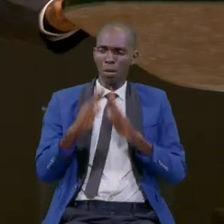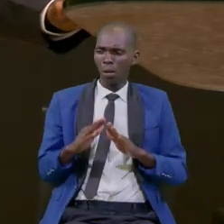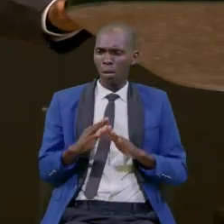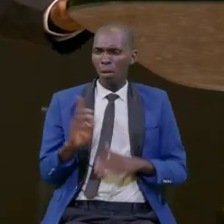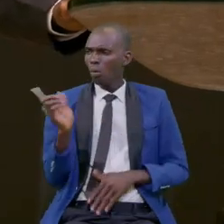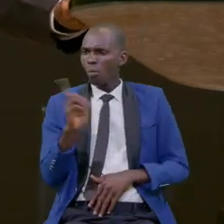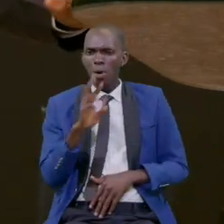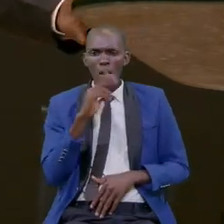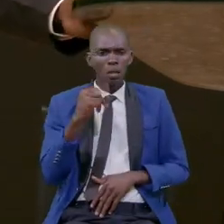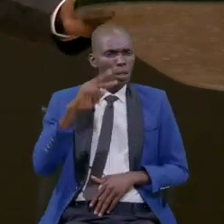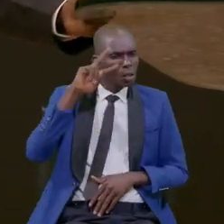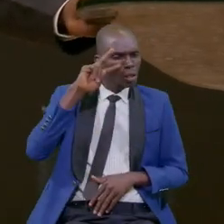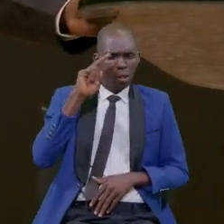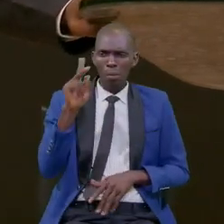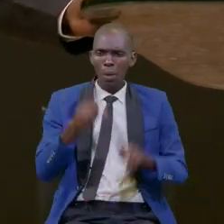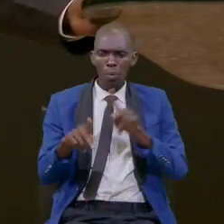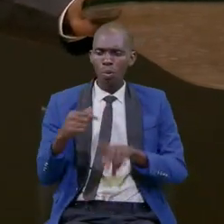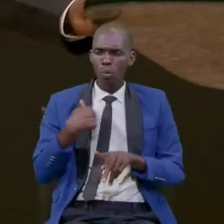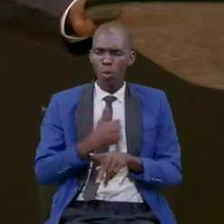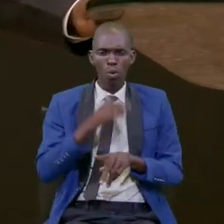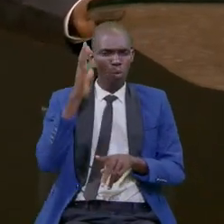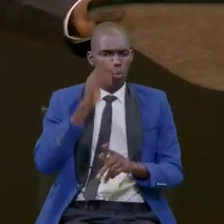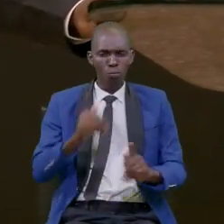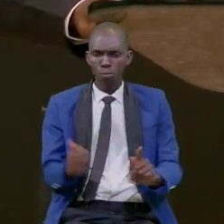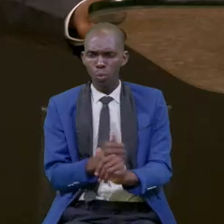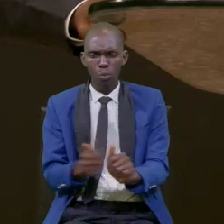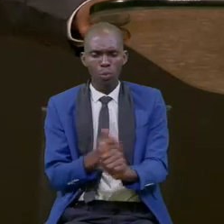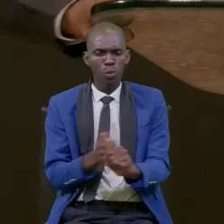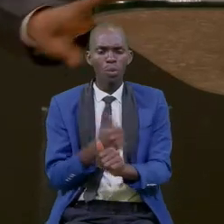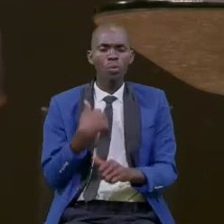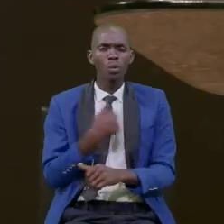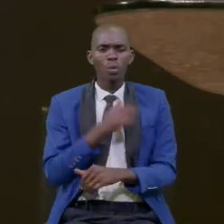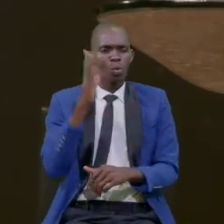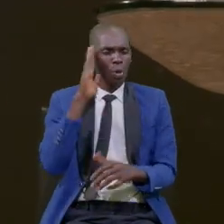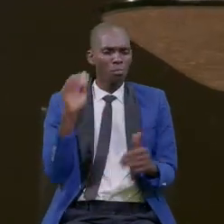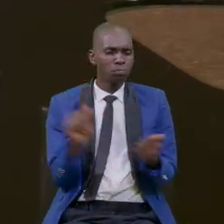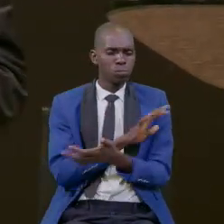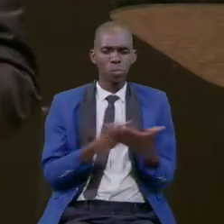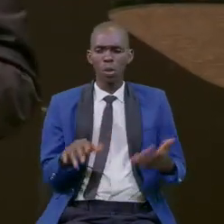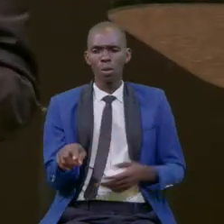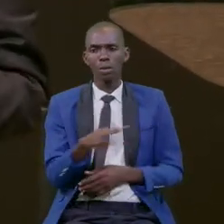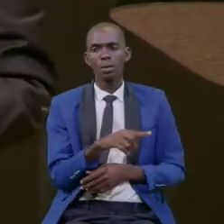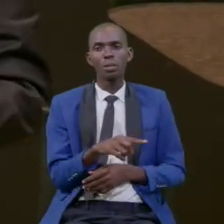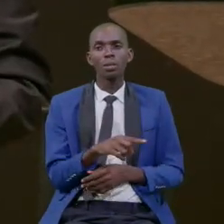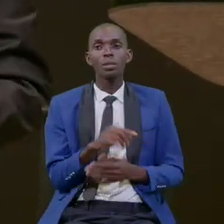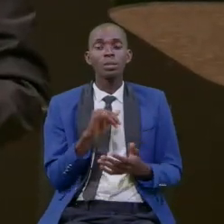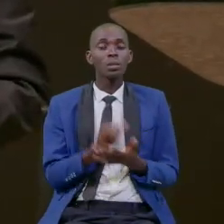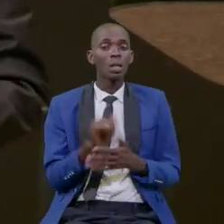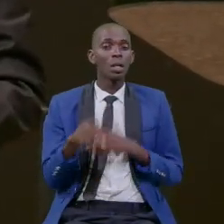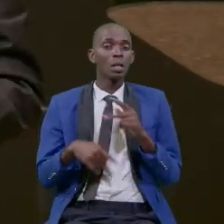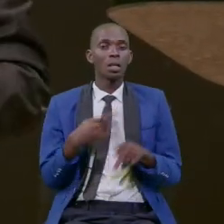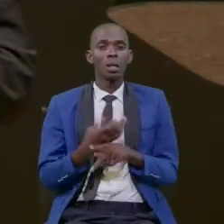have they gone? We'll pursue them. We'll destroy them. a kind of violent